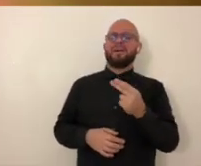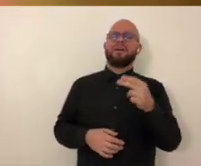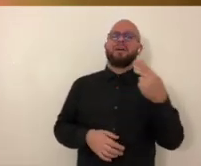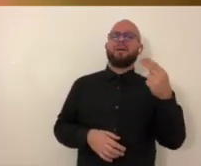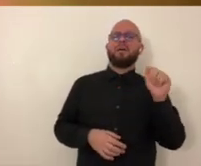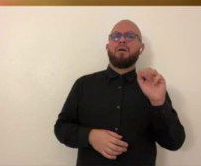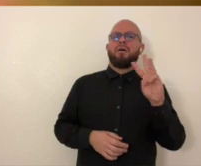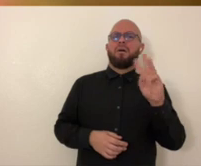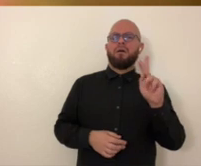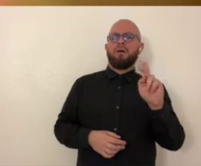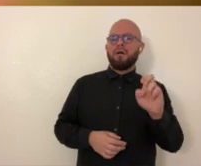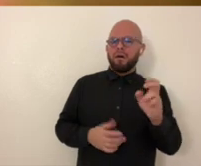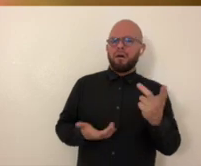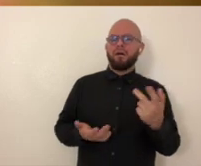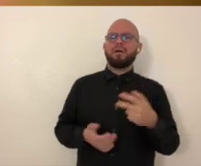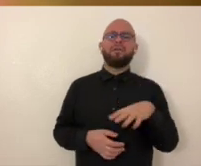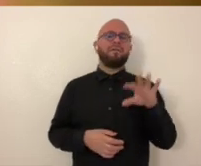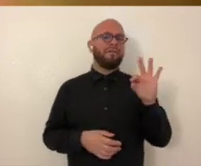I love Hannah